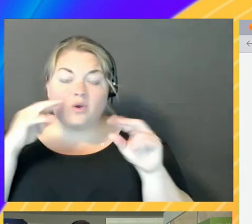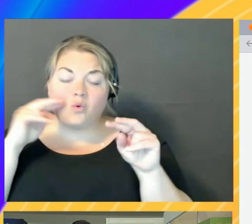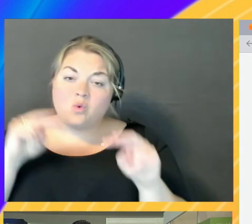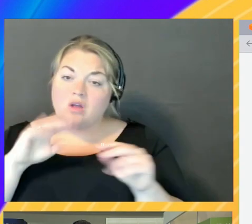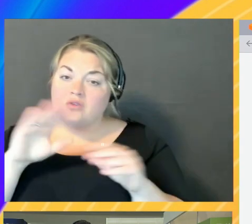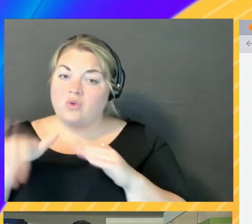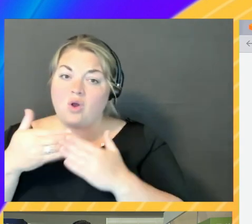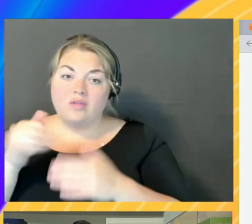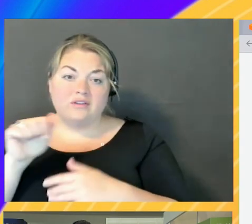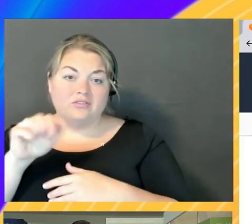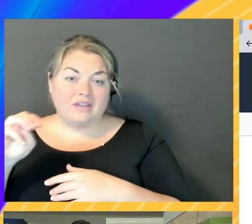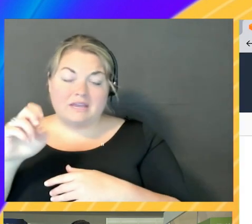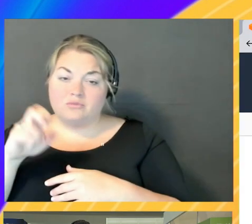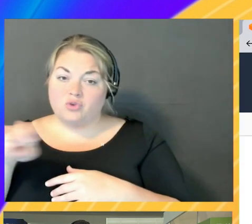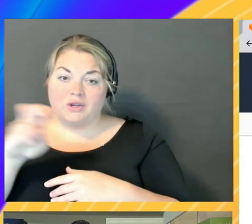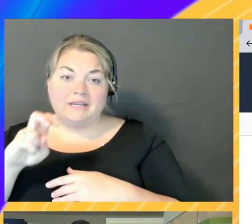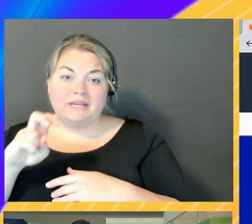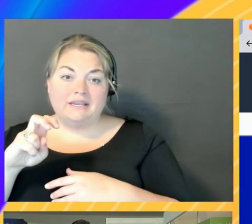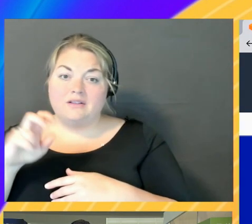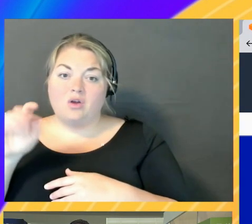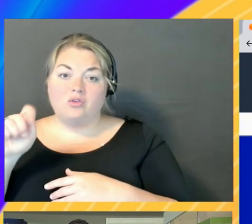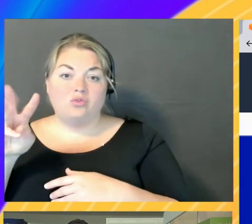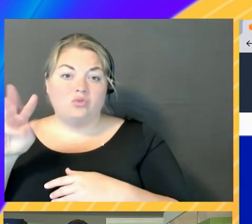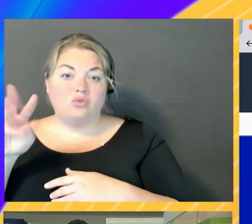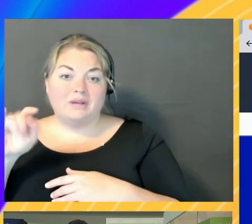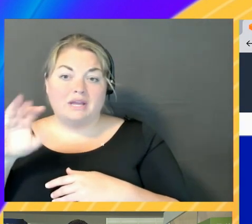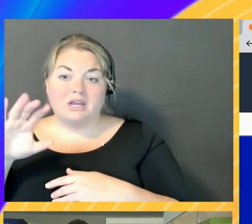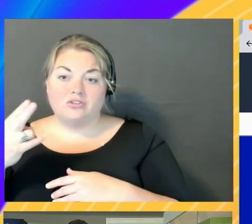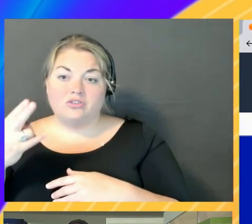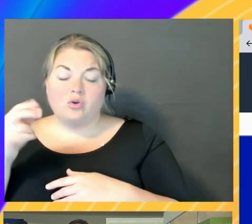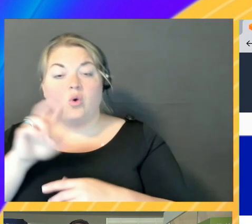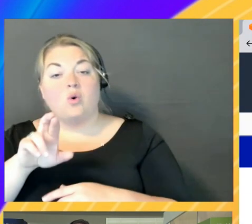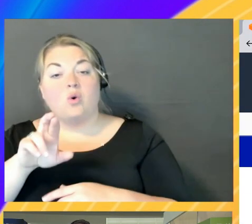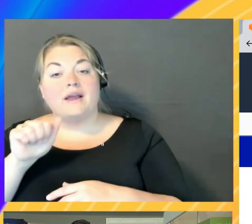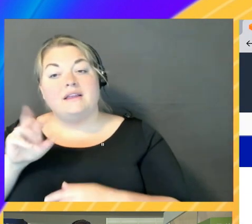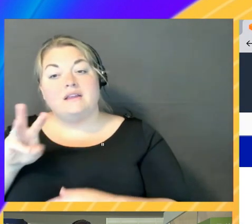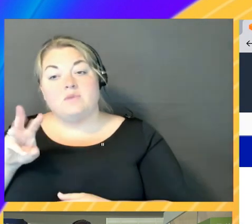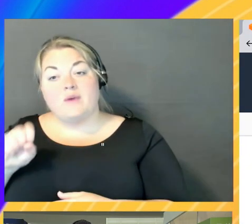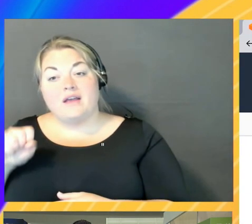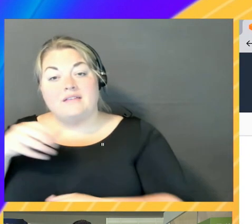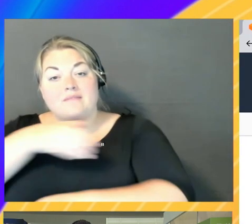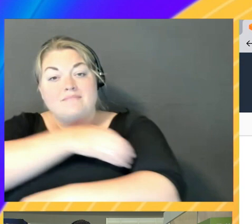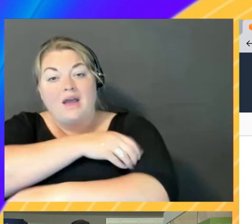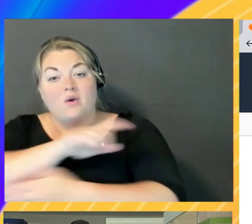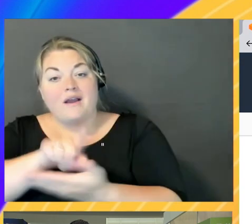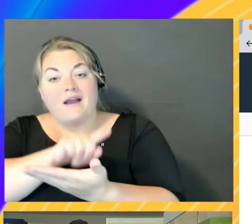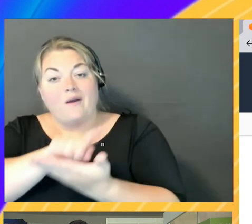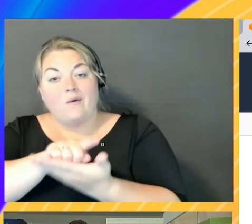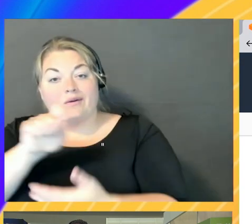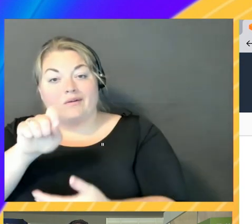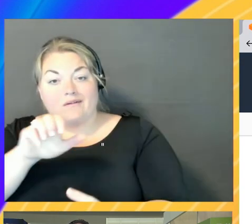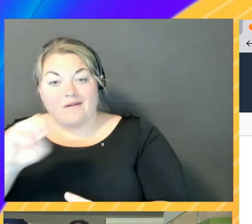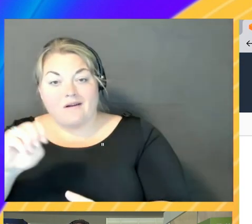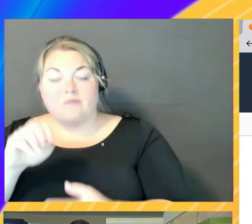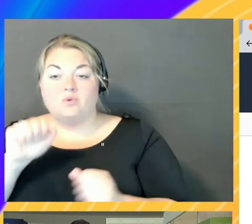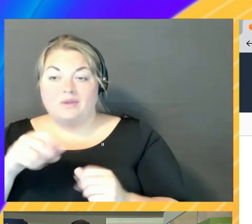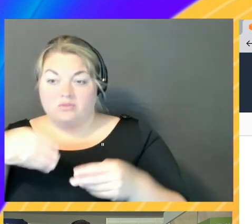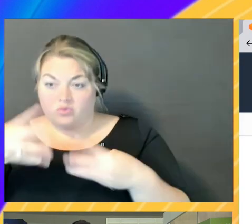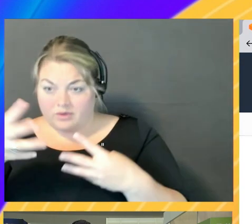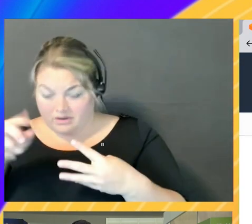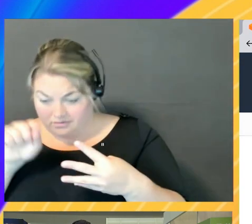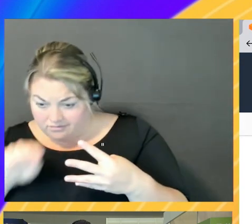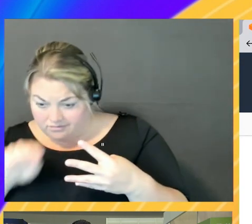to awspowerhour.com. That'll take you to our landing page here. You can scroll down. You can see where you can click on AWS